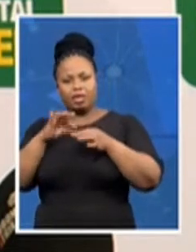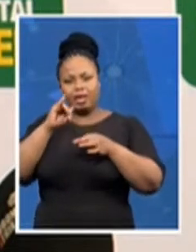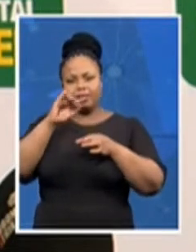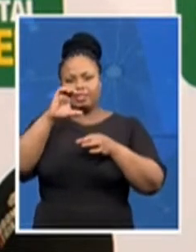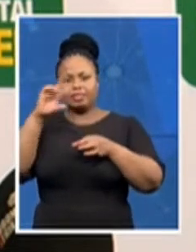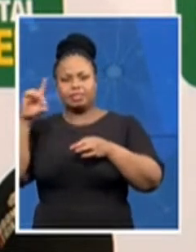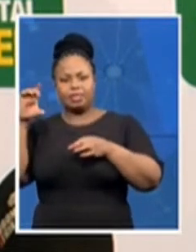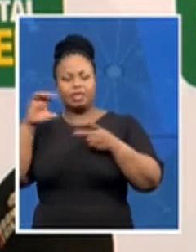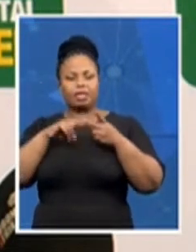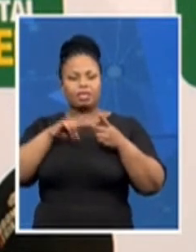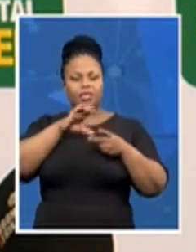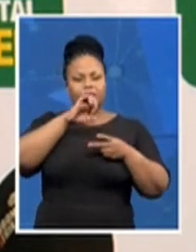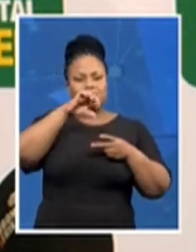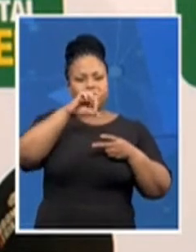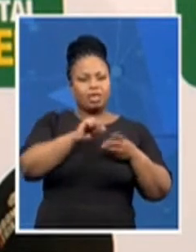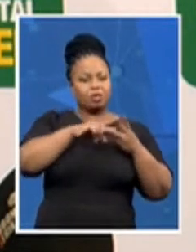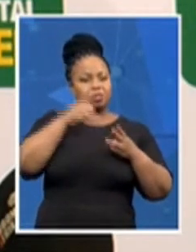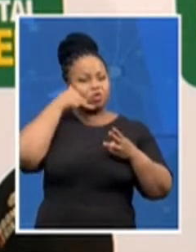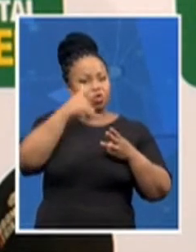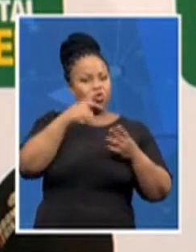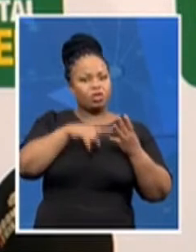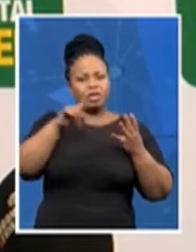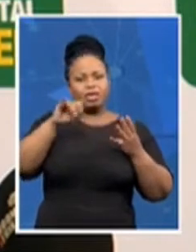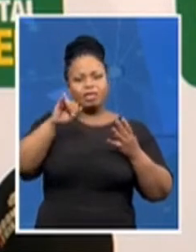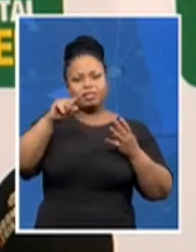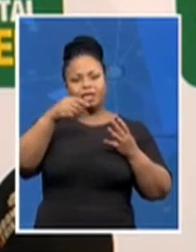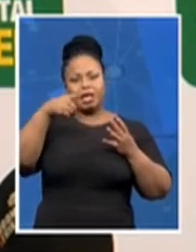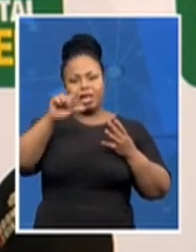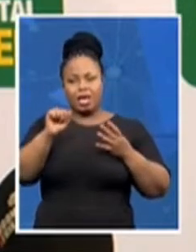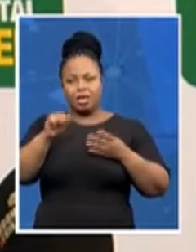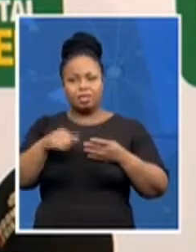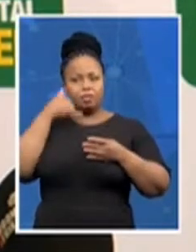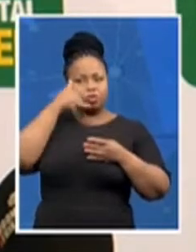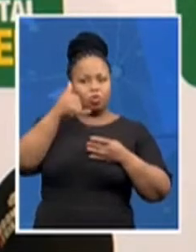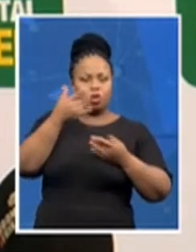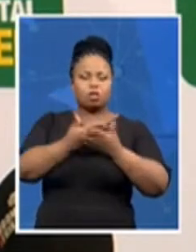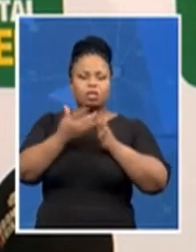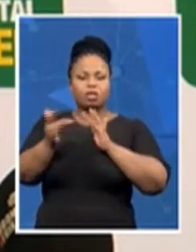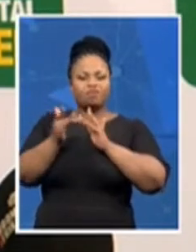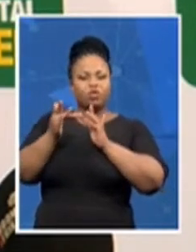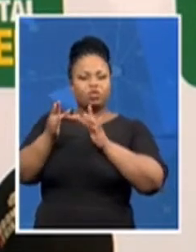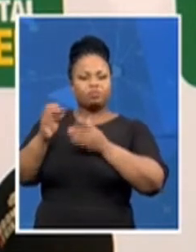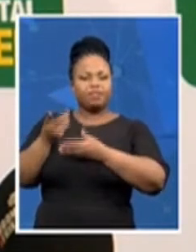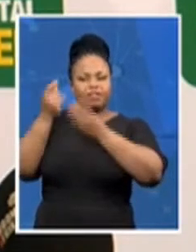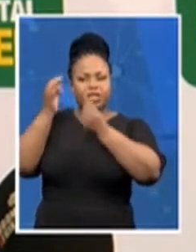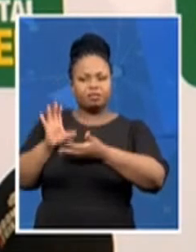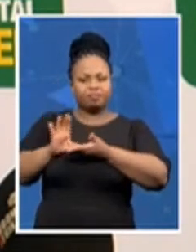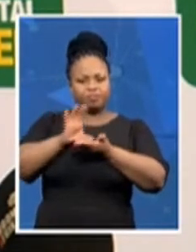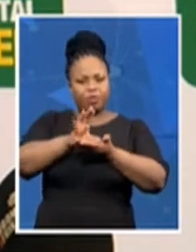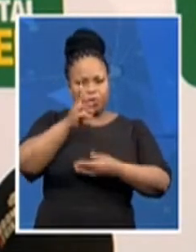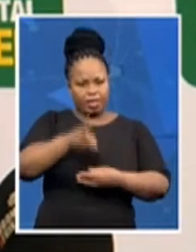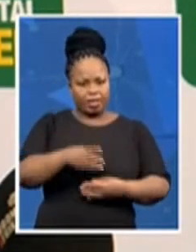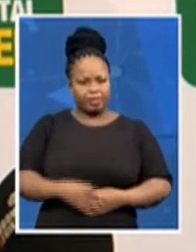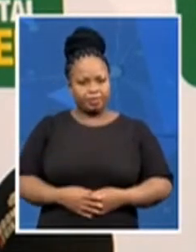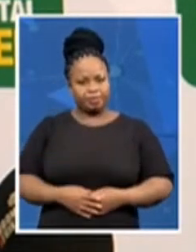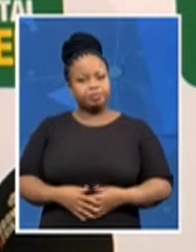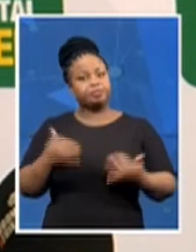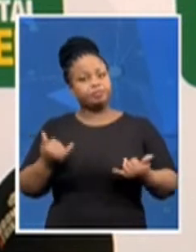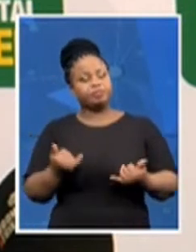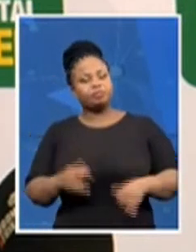to provide financial support. This intervention that I've just